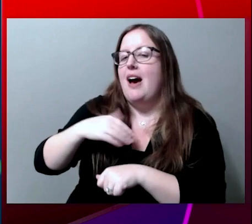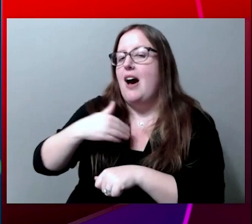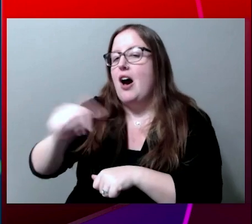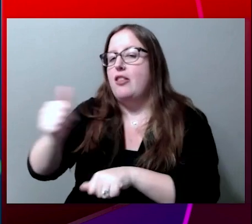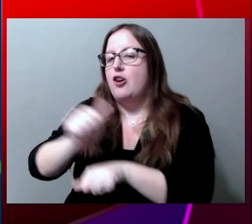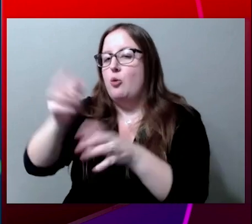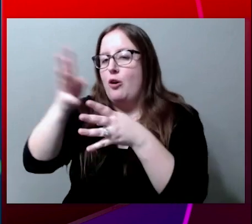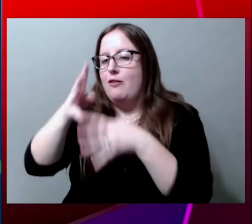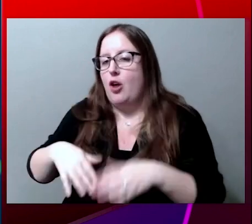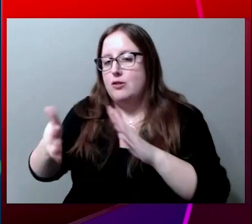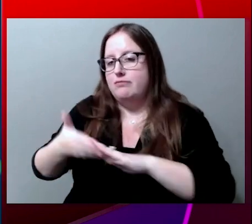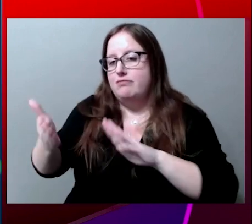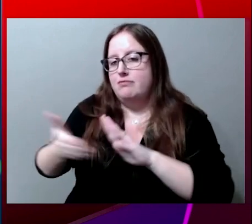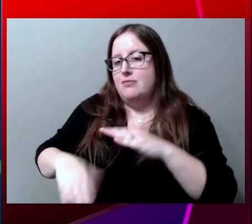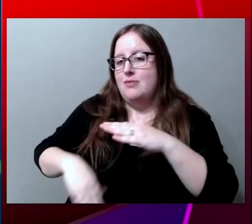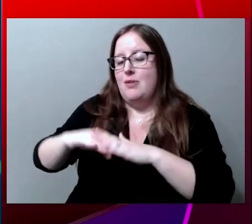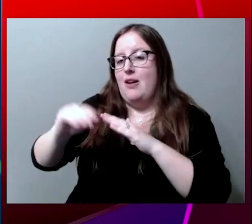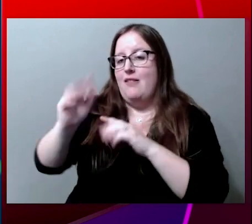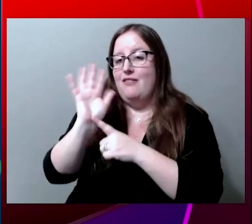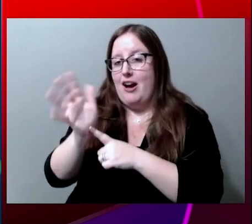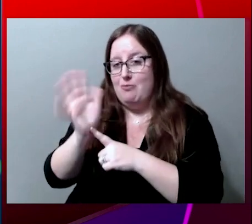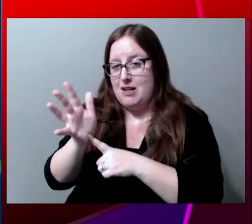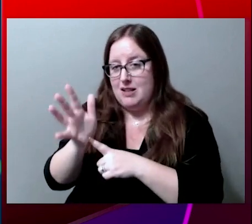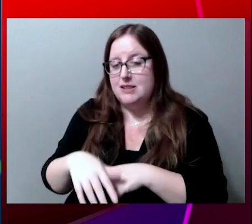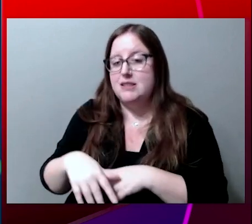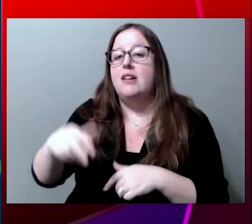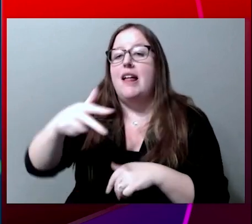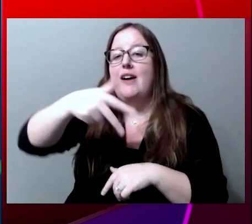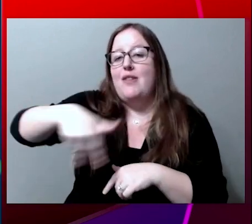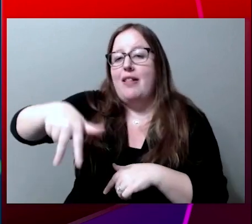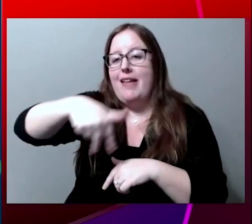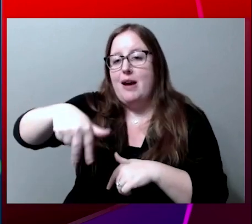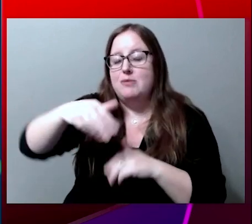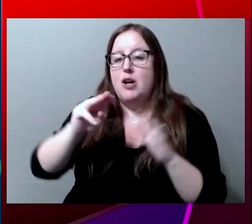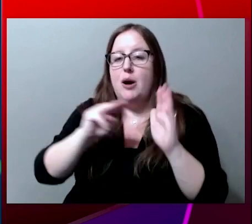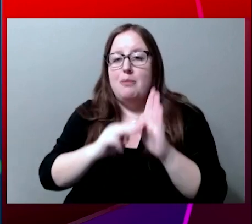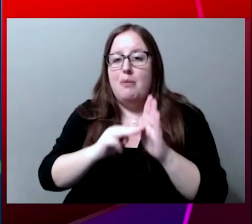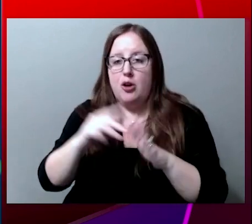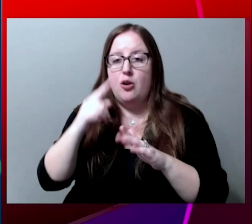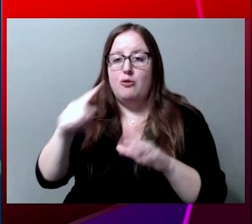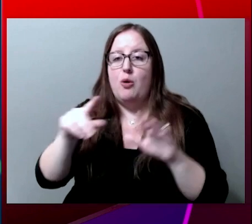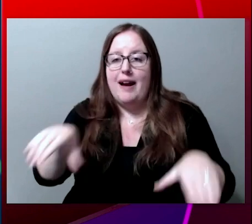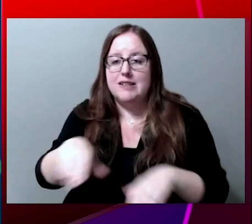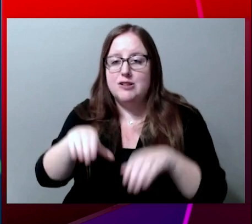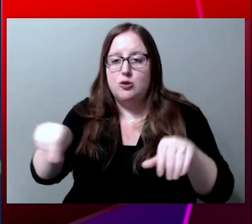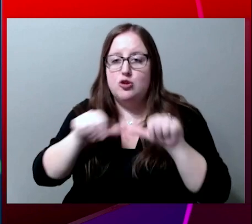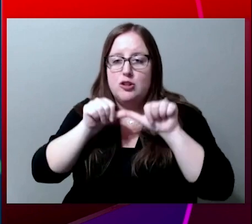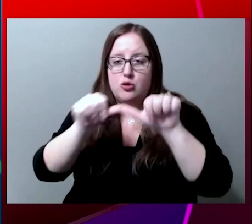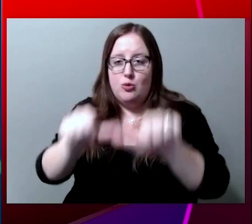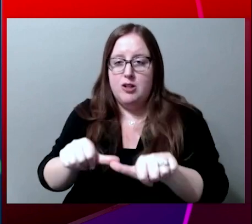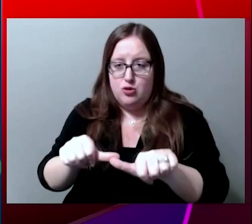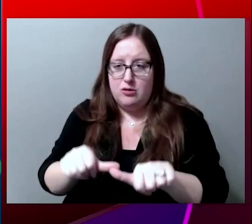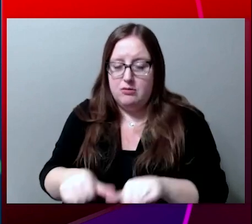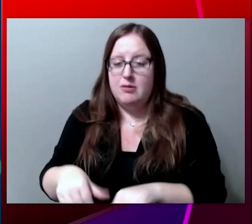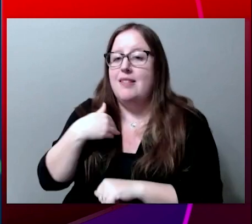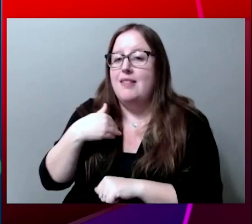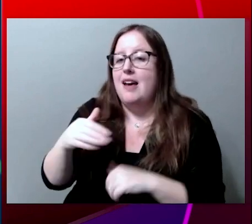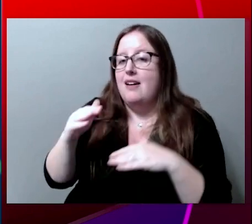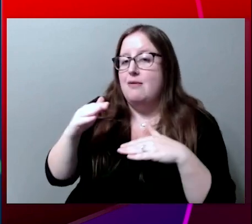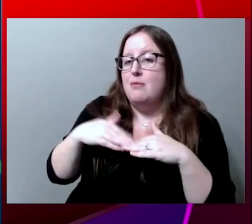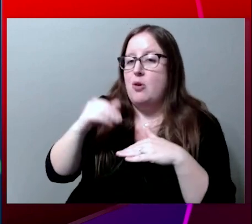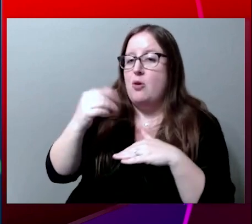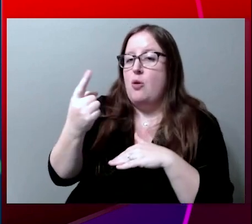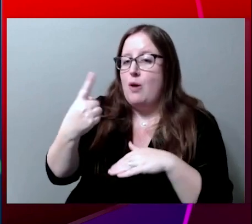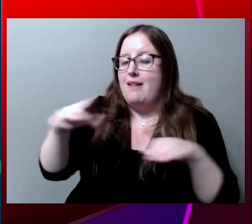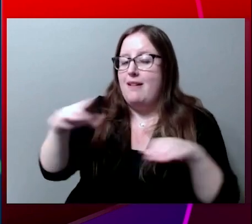minutes. They're they're built on a Lambda-like model where per execution and duration, and they have an at least once execution